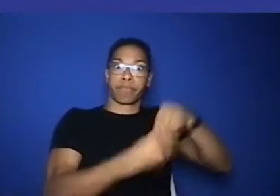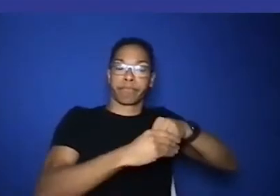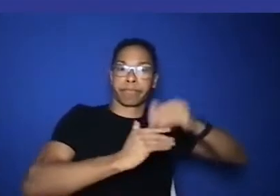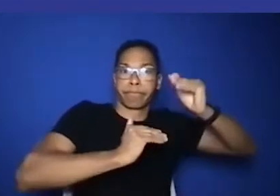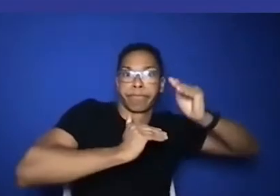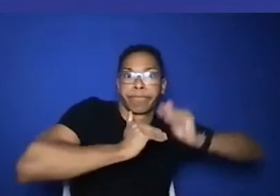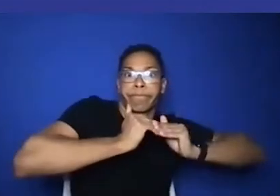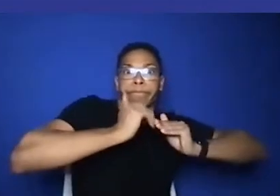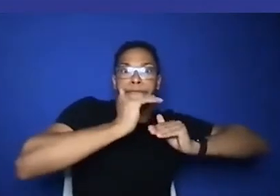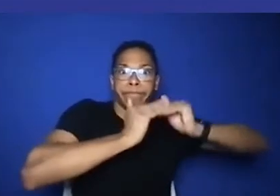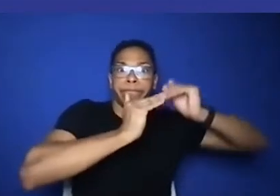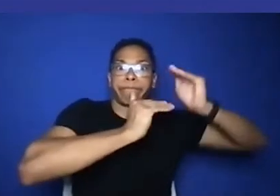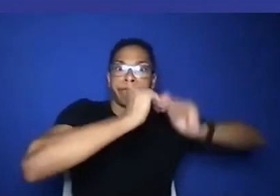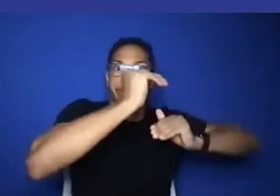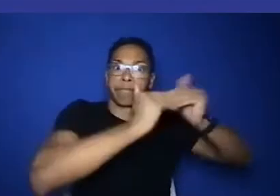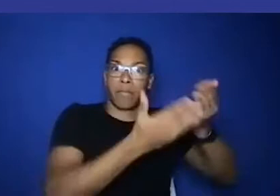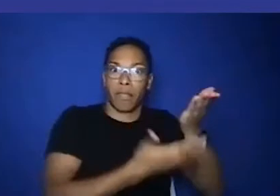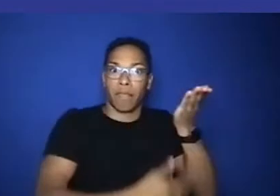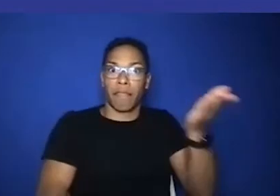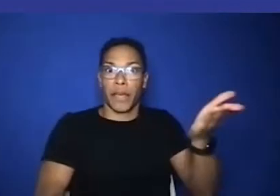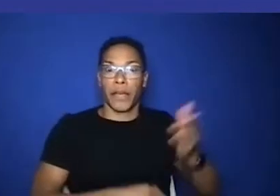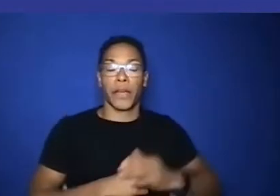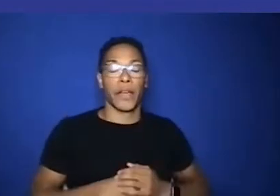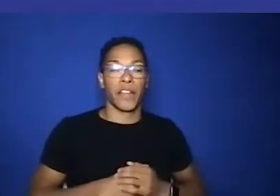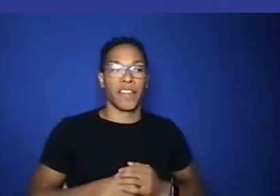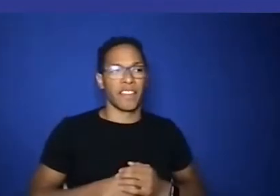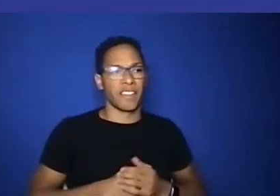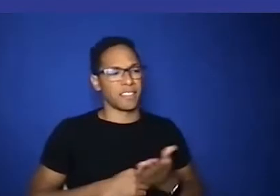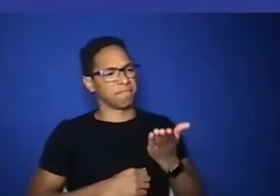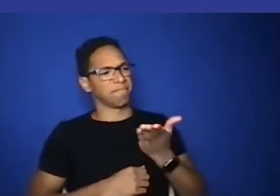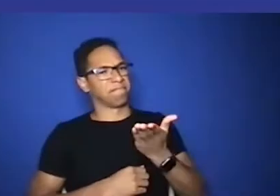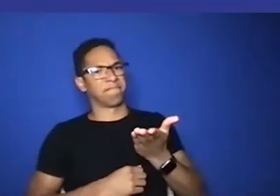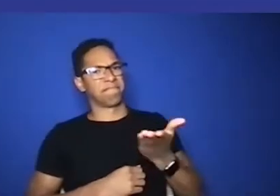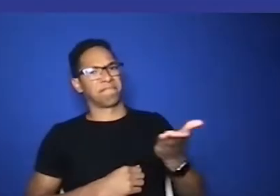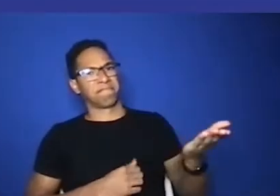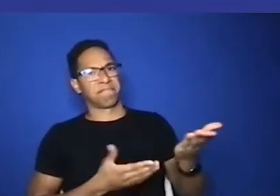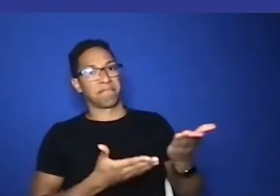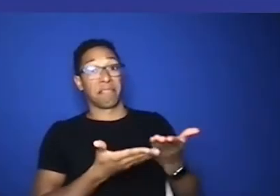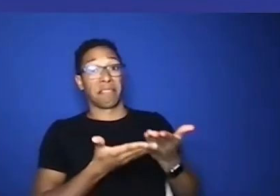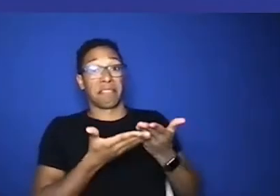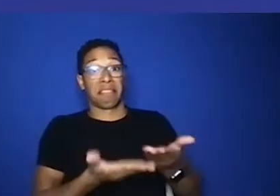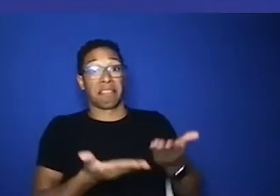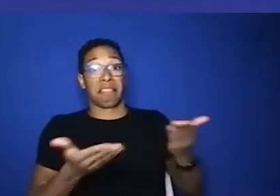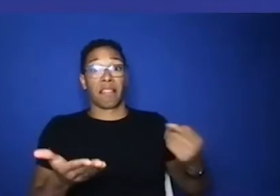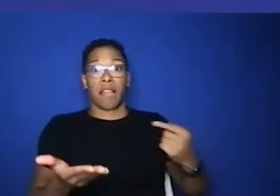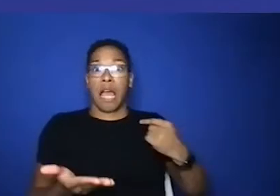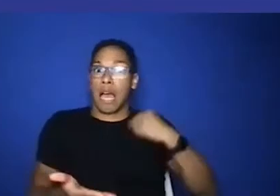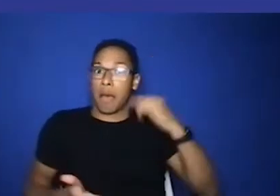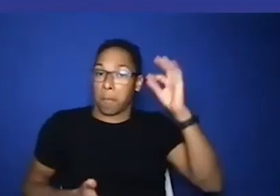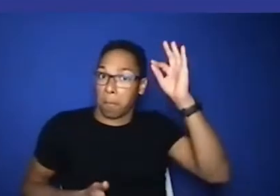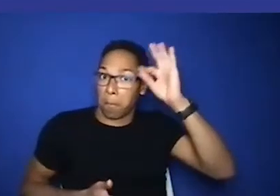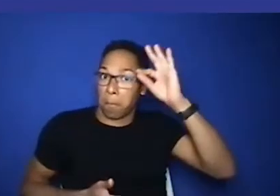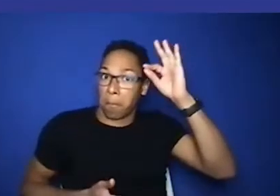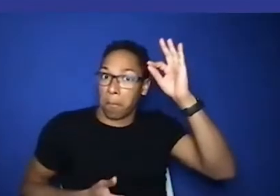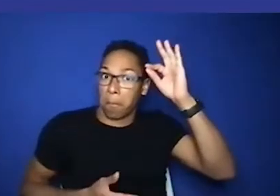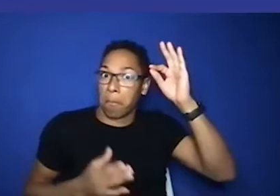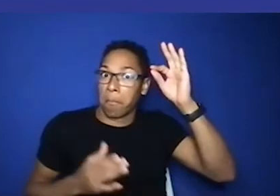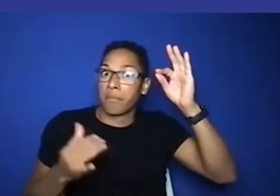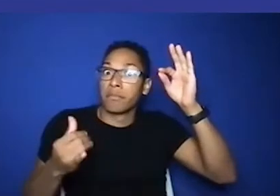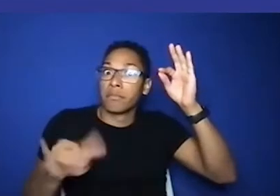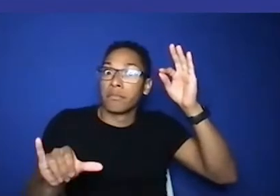And there were things there that, although I wasn't aware of it, shouldn't have been seen even